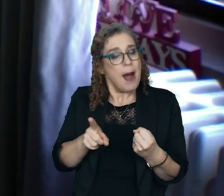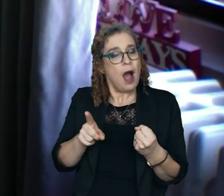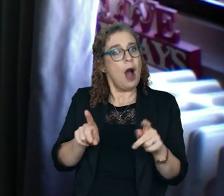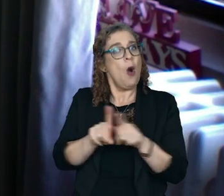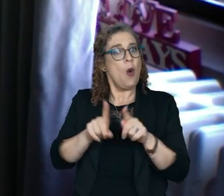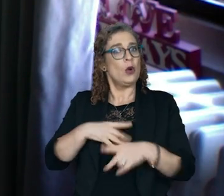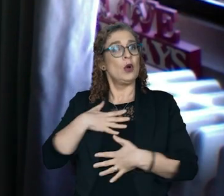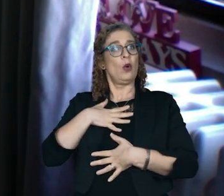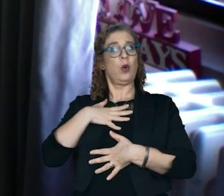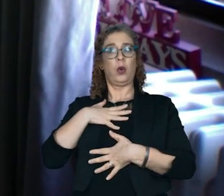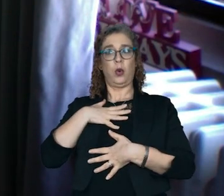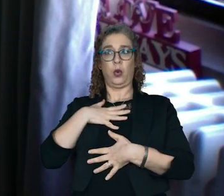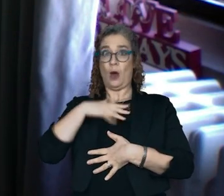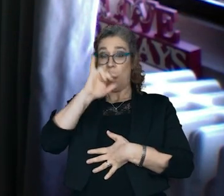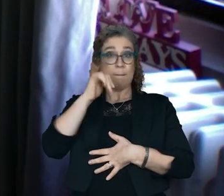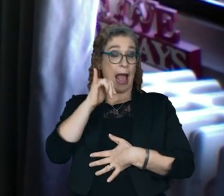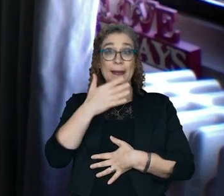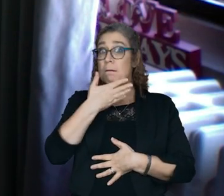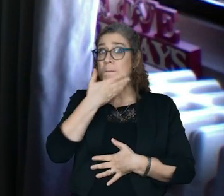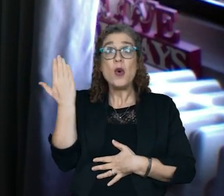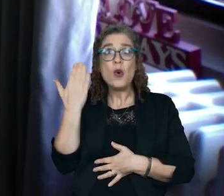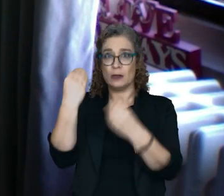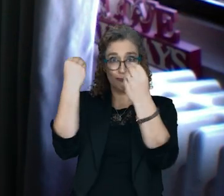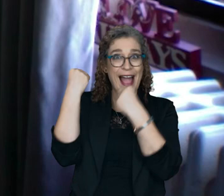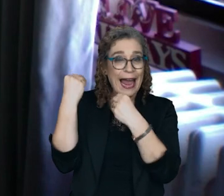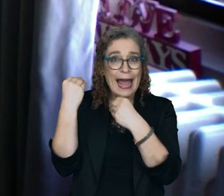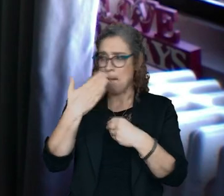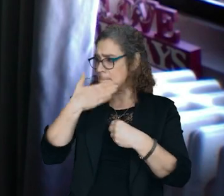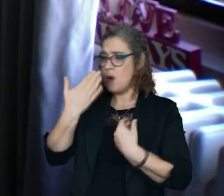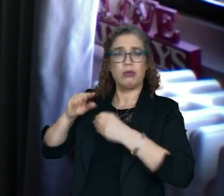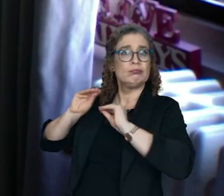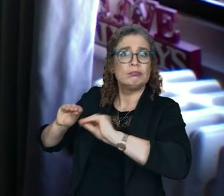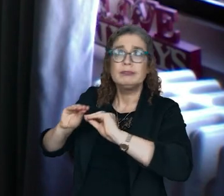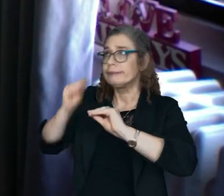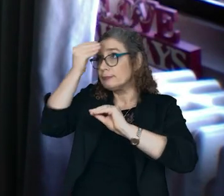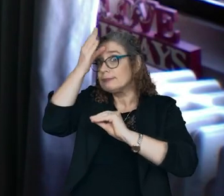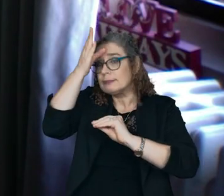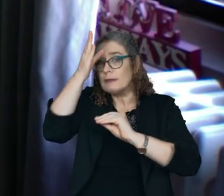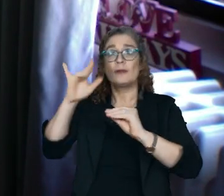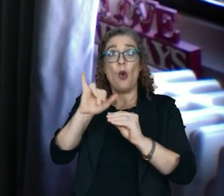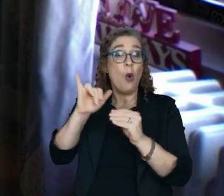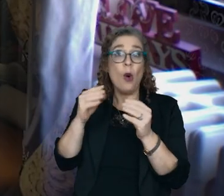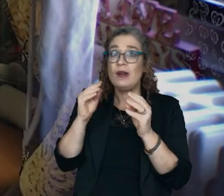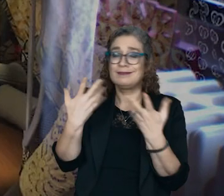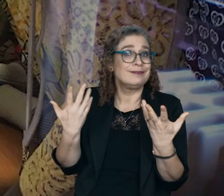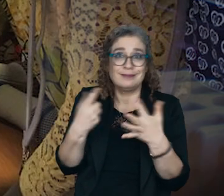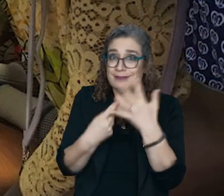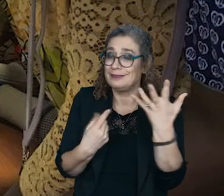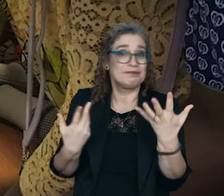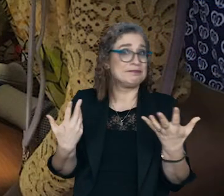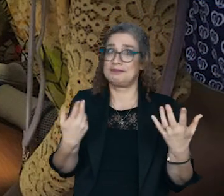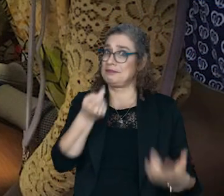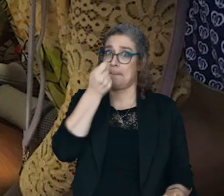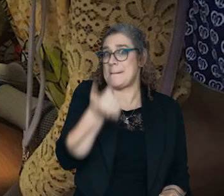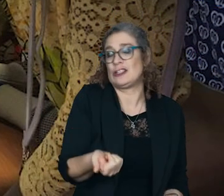spite of having little or no training or equipping, and in some cases, limited education. Women